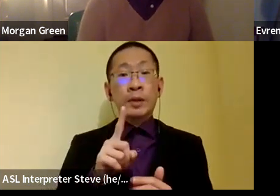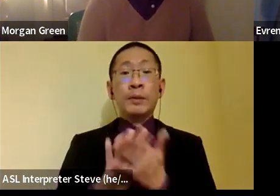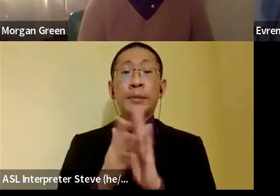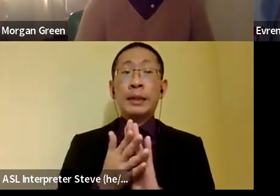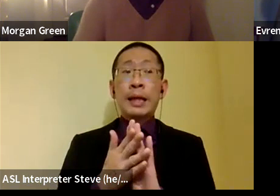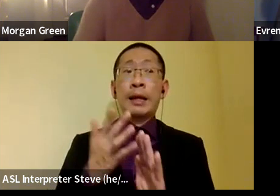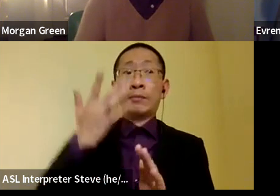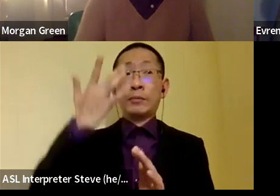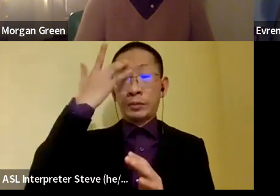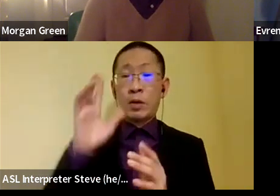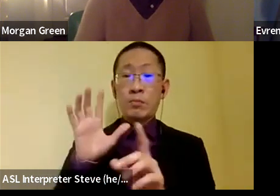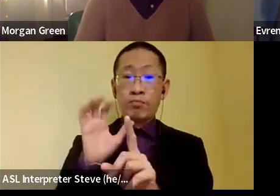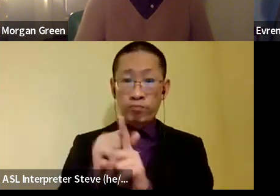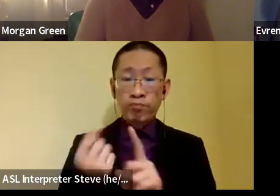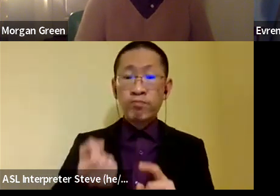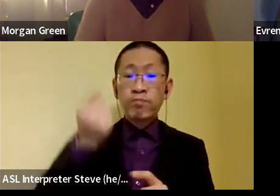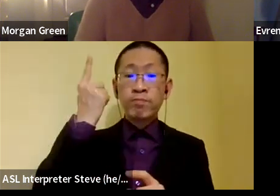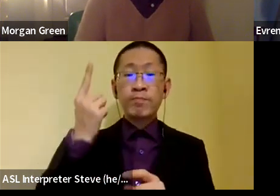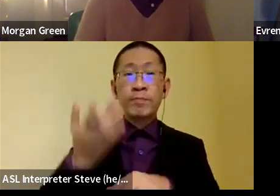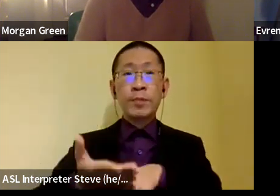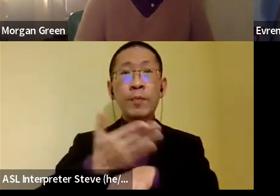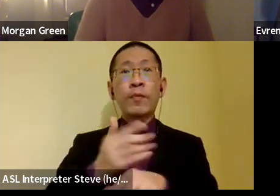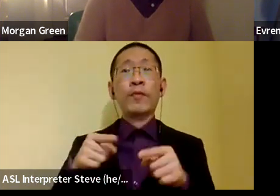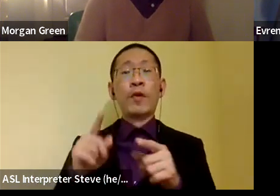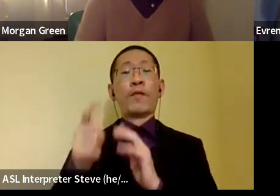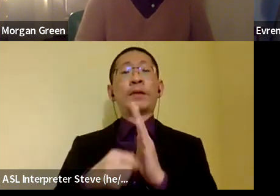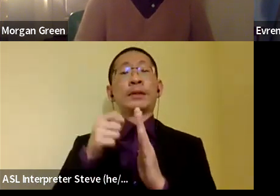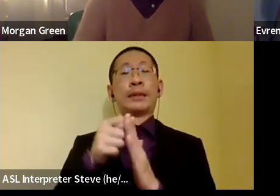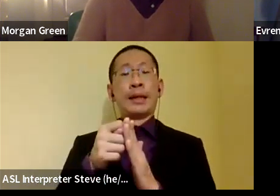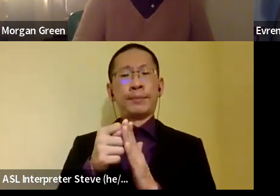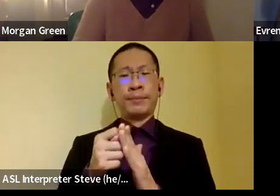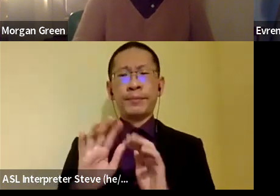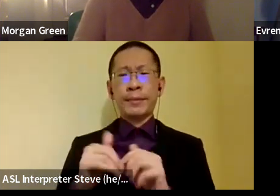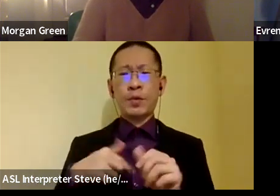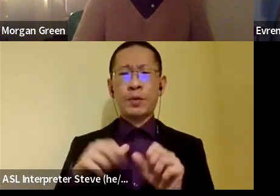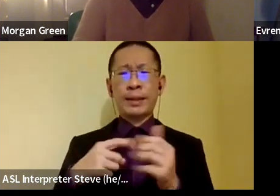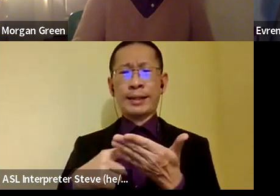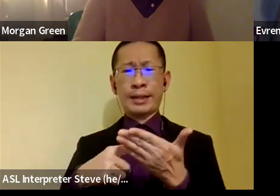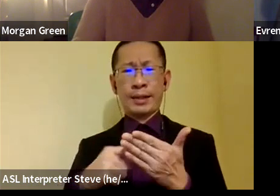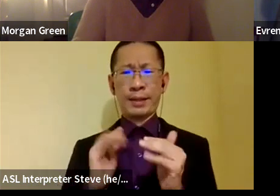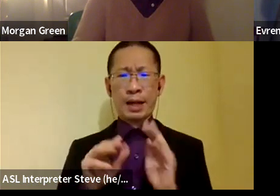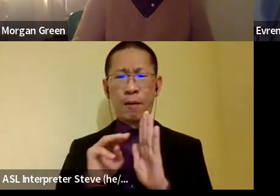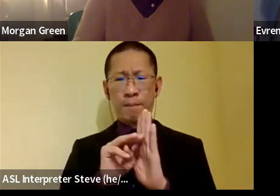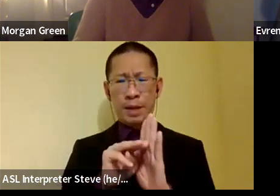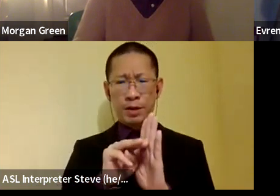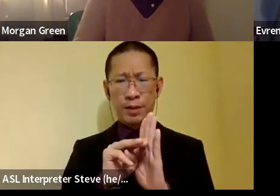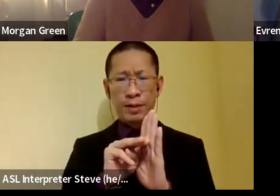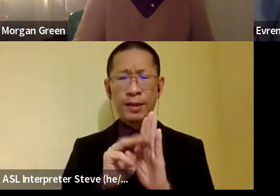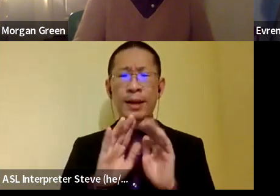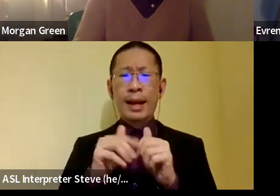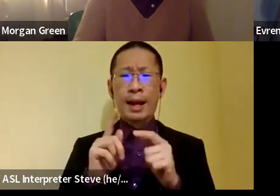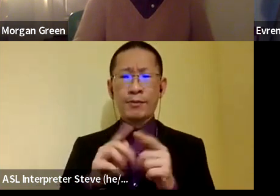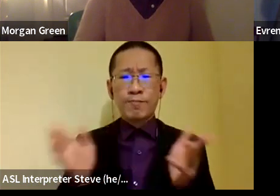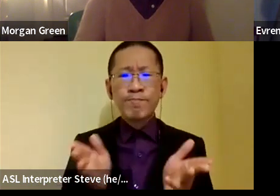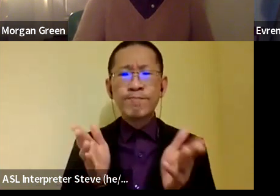to and got better at over time was how to talk about what our model was and how to push